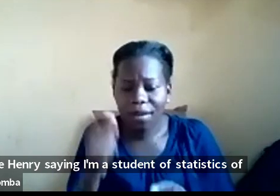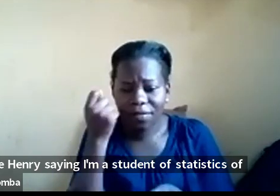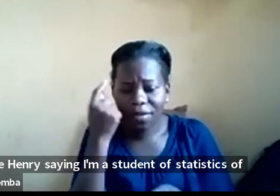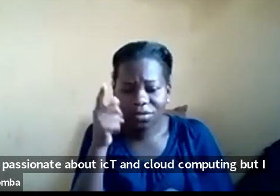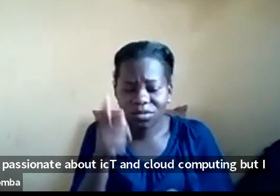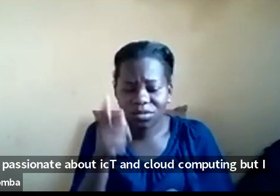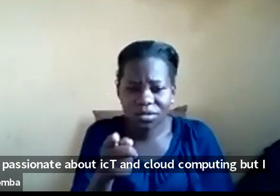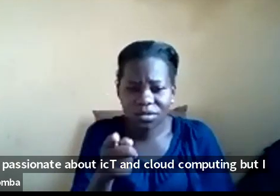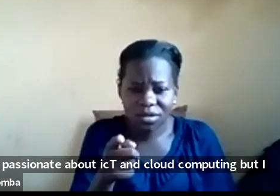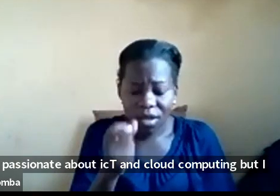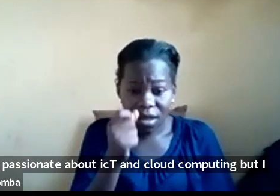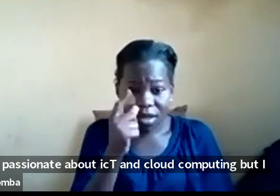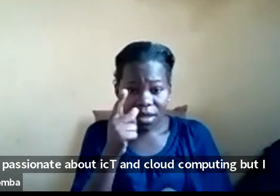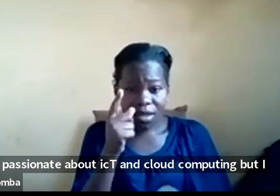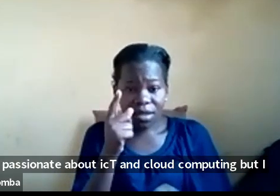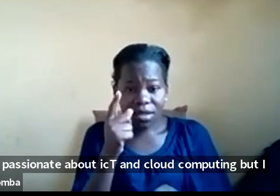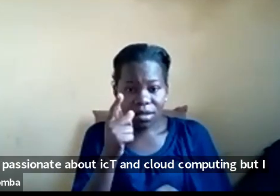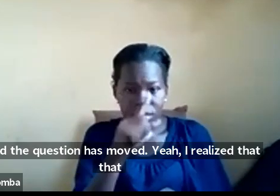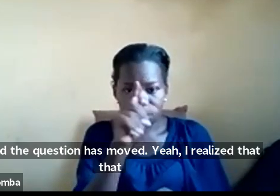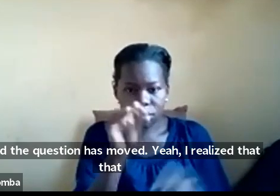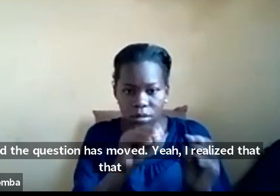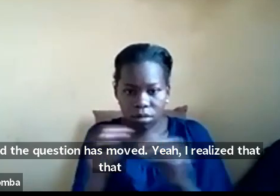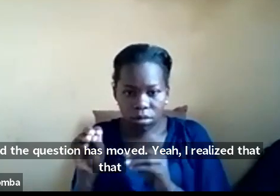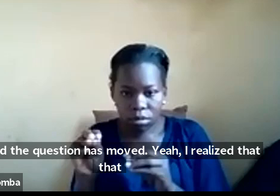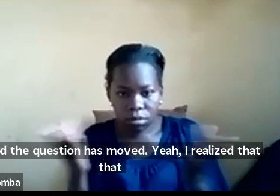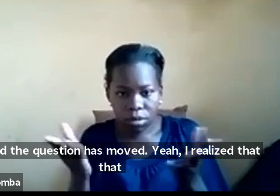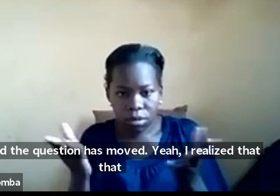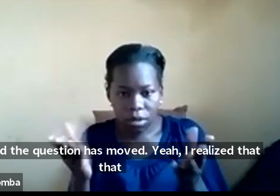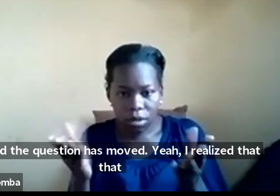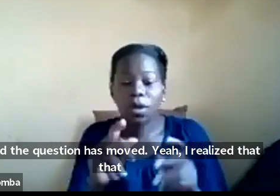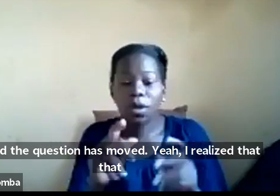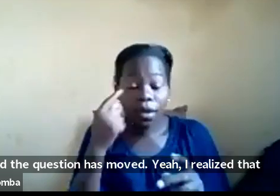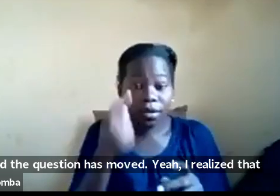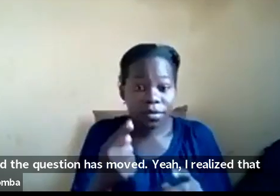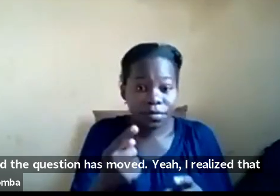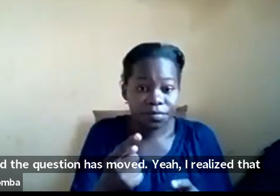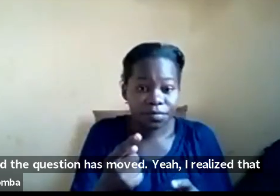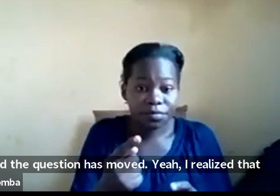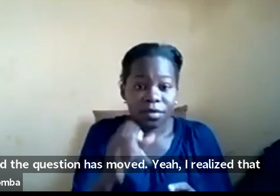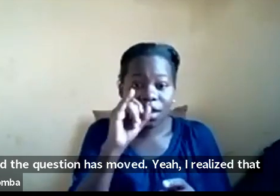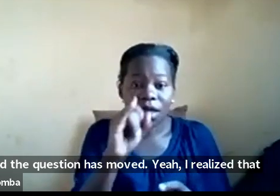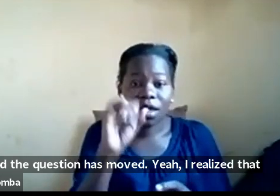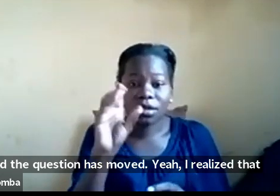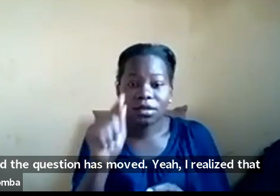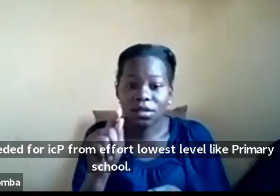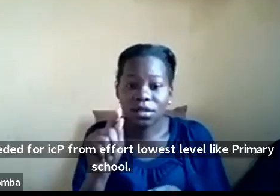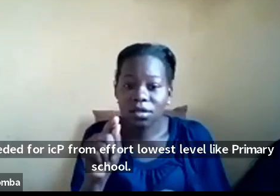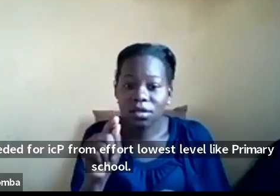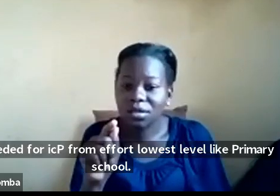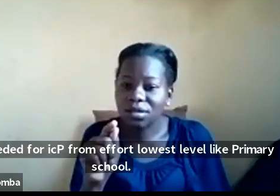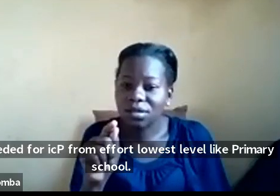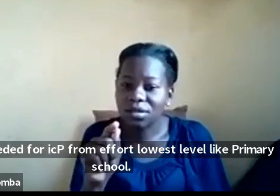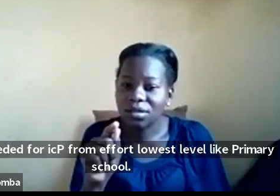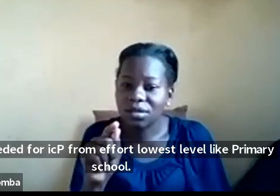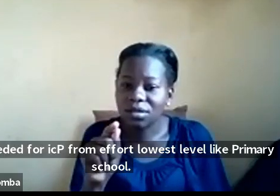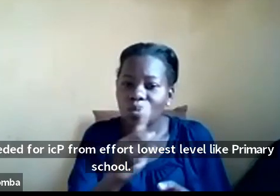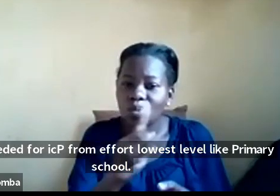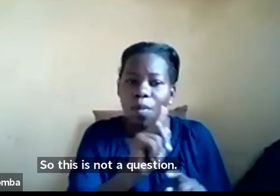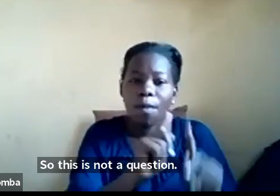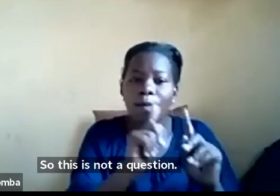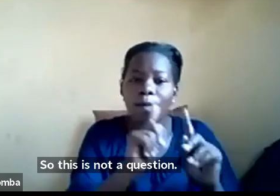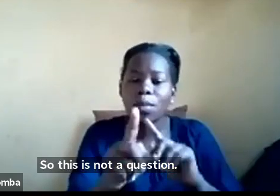the question has moved. Yeah, I've realized that there is need for ICT from every lowest level, like primary school. So this is not a question. He's just